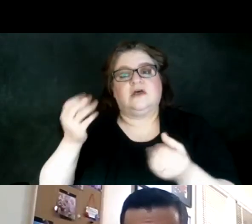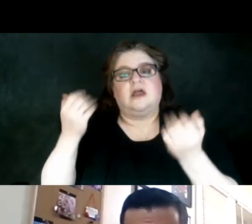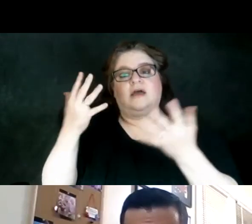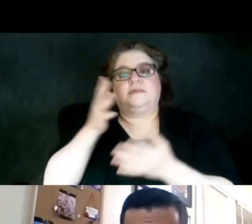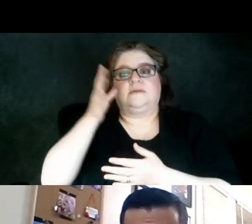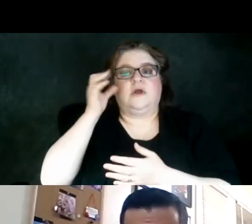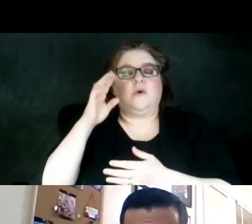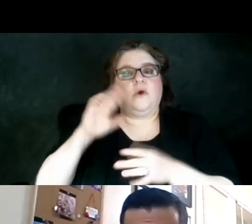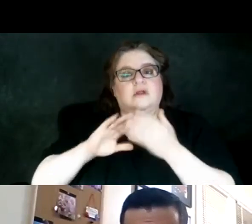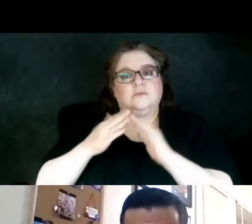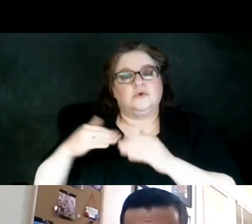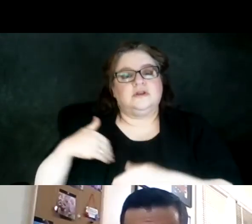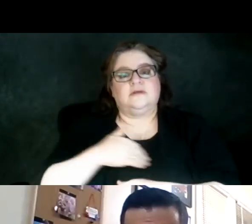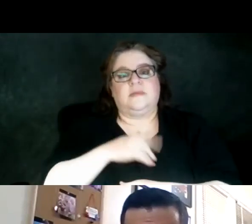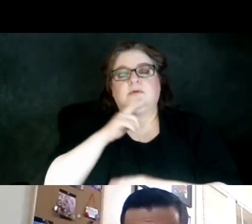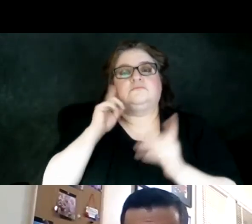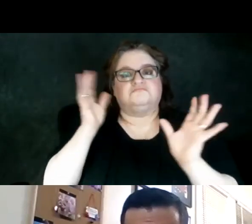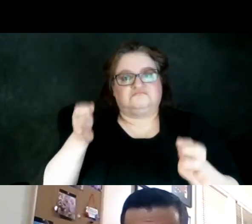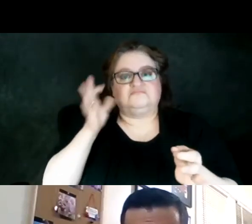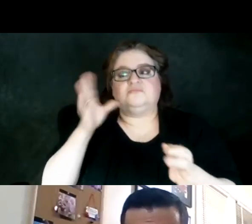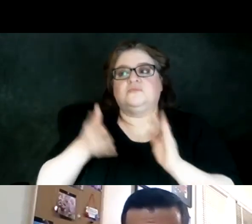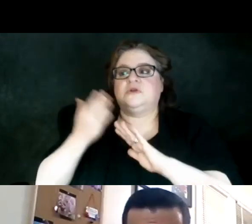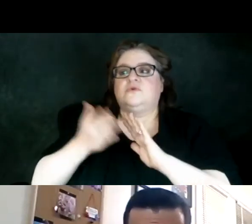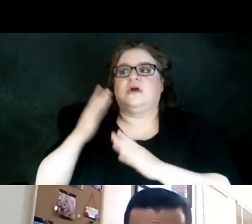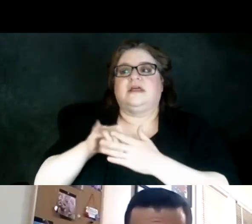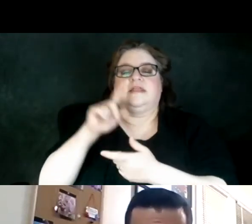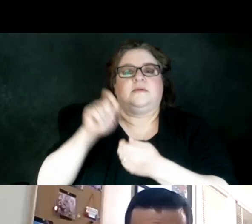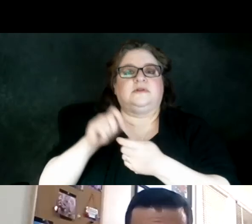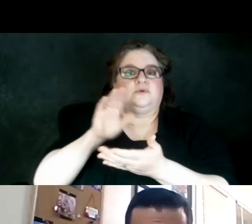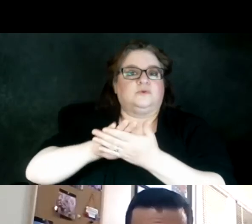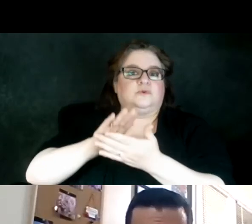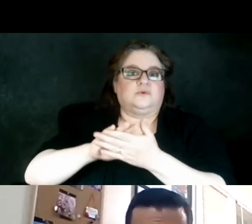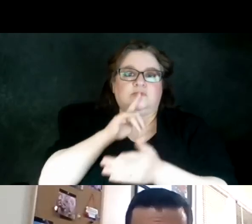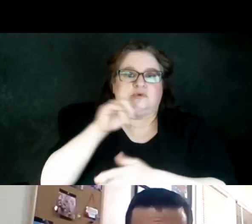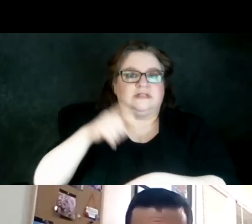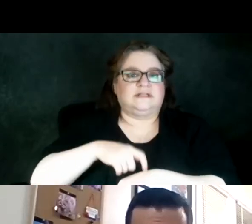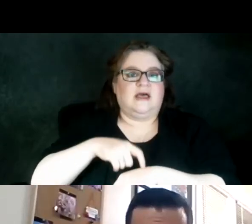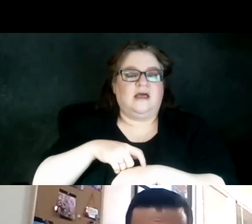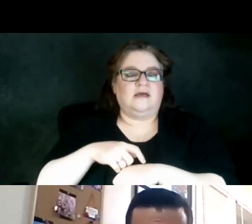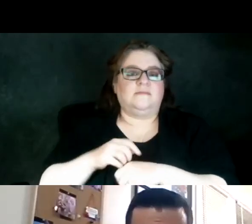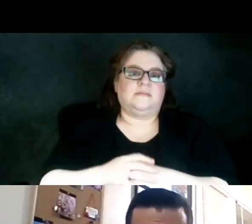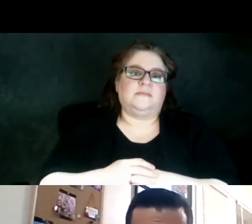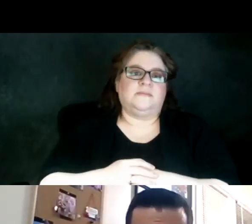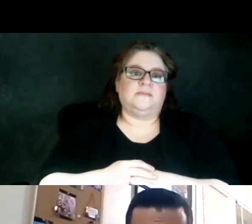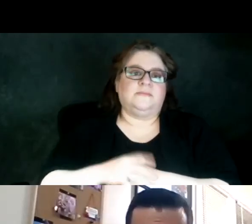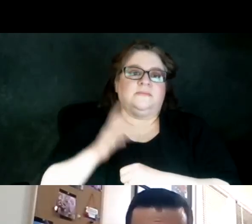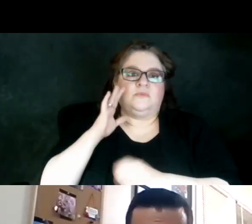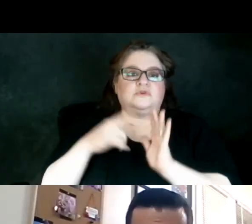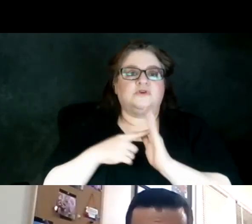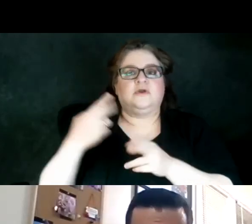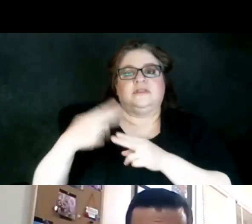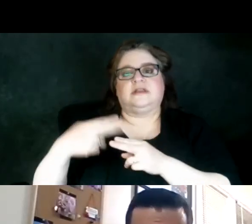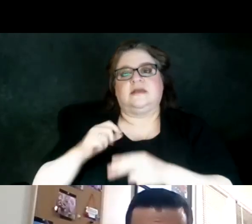or community members indeed are running at that particular school in real time. It will also show you the names of any